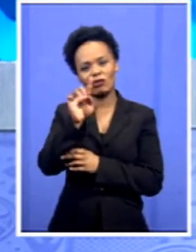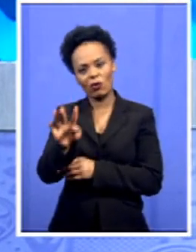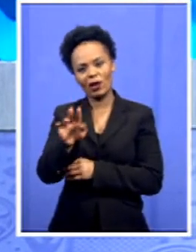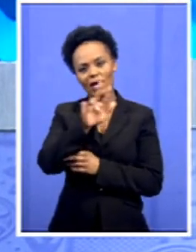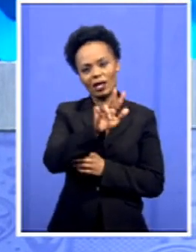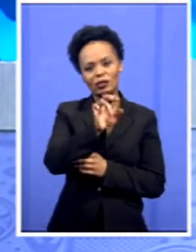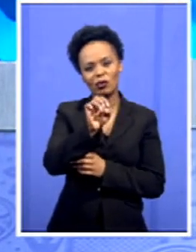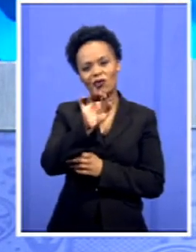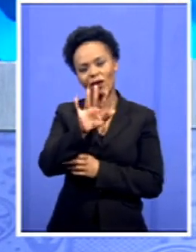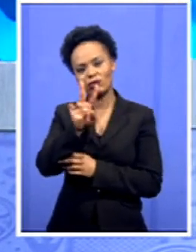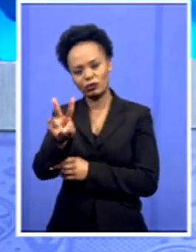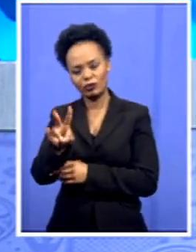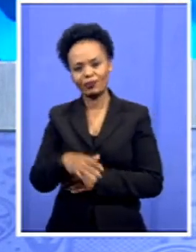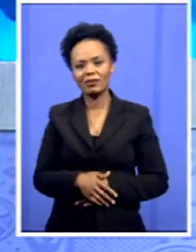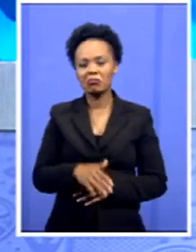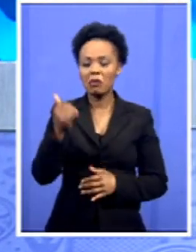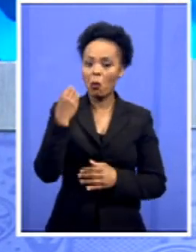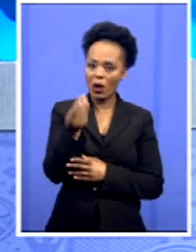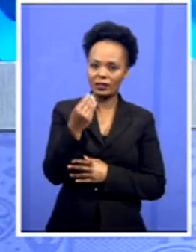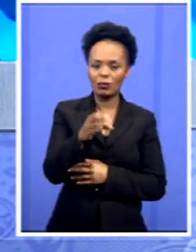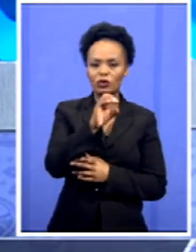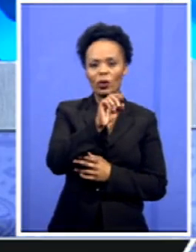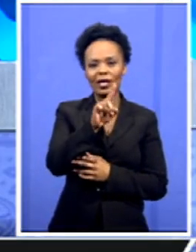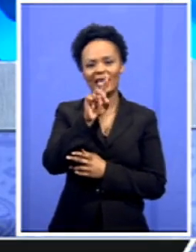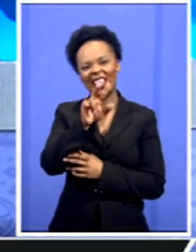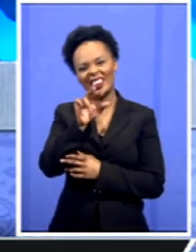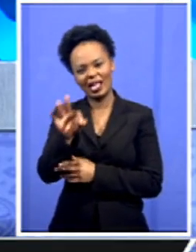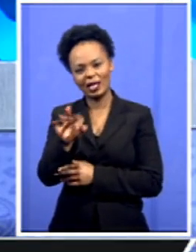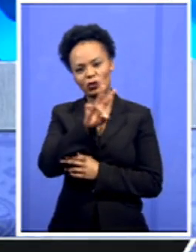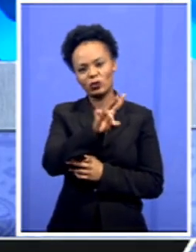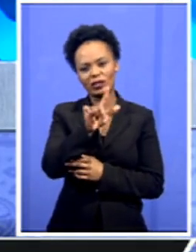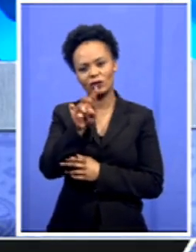011-714-8052. WhatsApp videos can be sent to